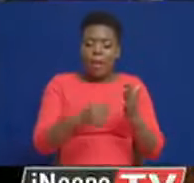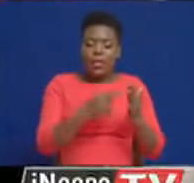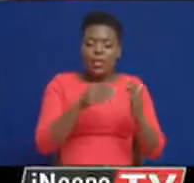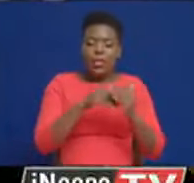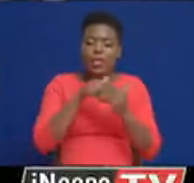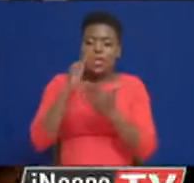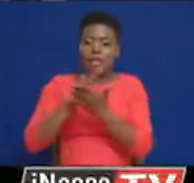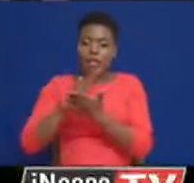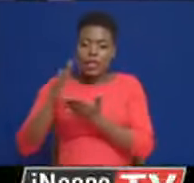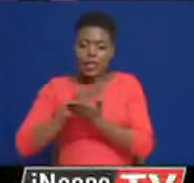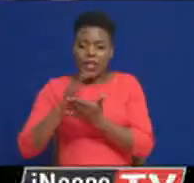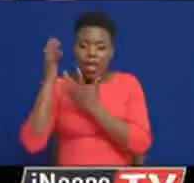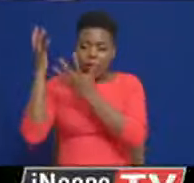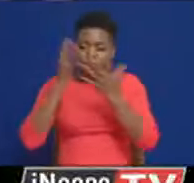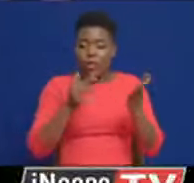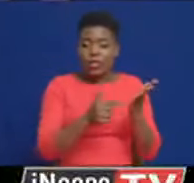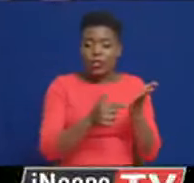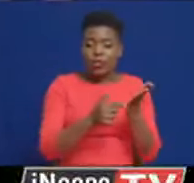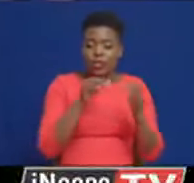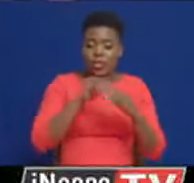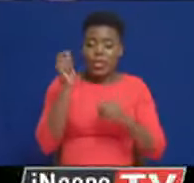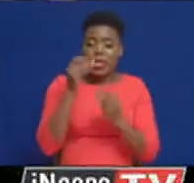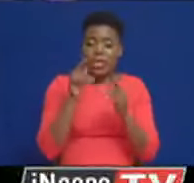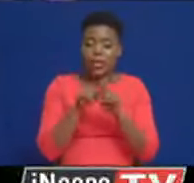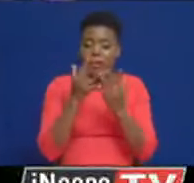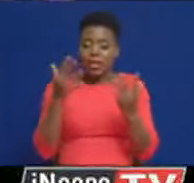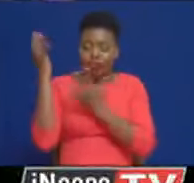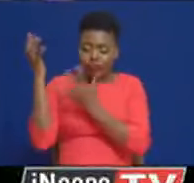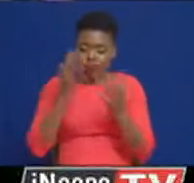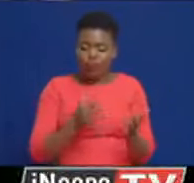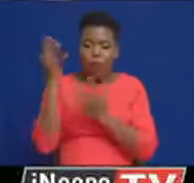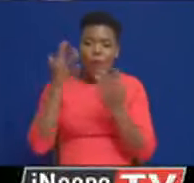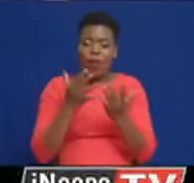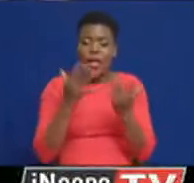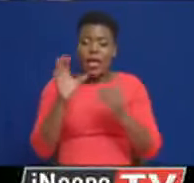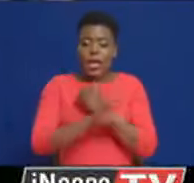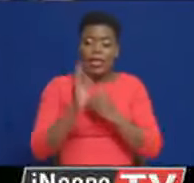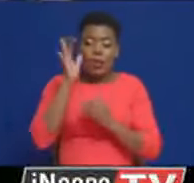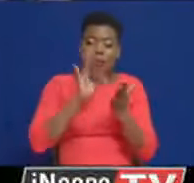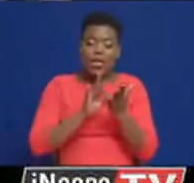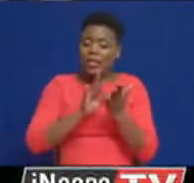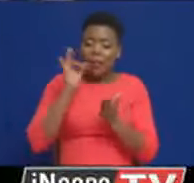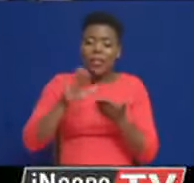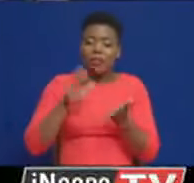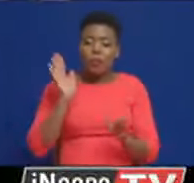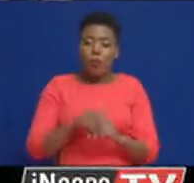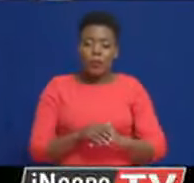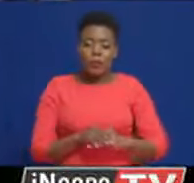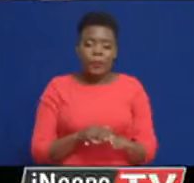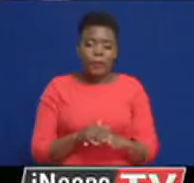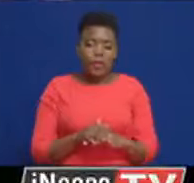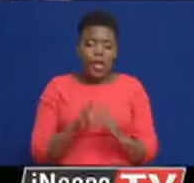sector, in imported technology and equipment, and also on SIM cards, that, like I mentioned earlier, and we ask that that